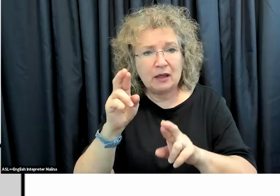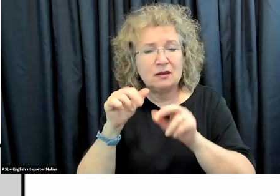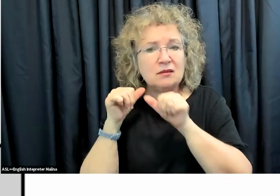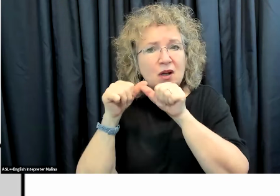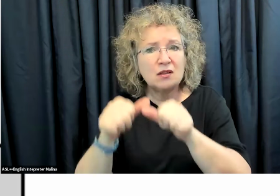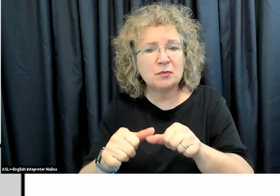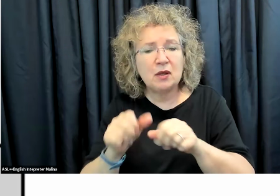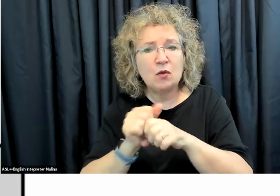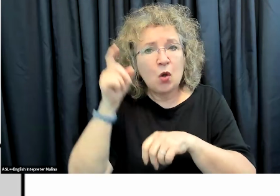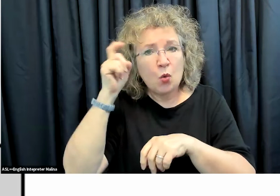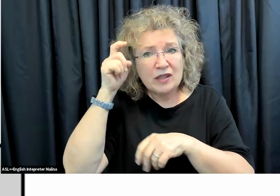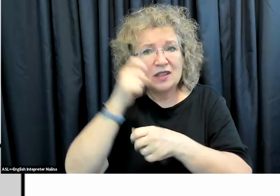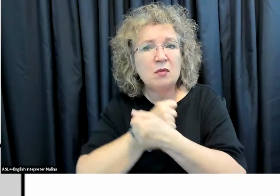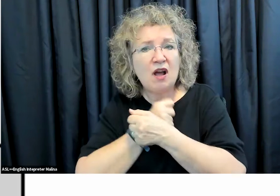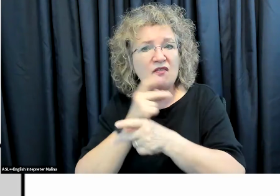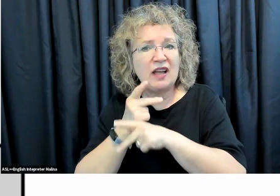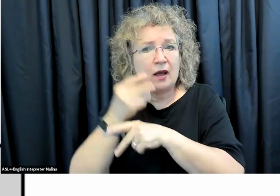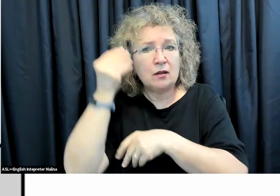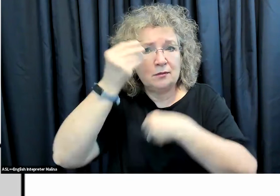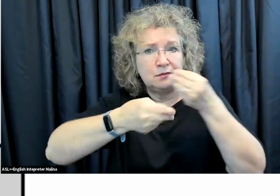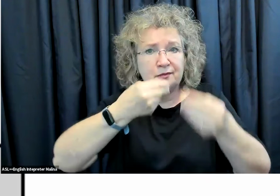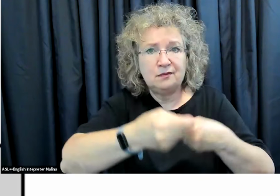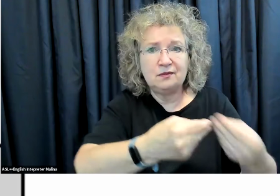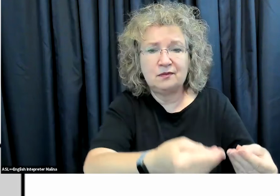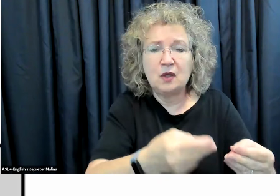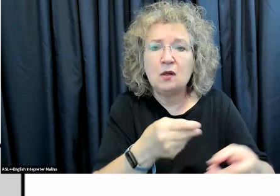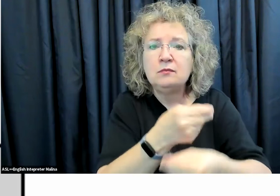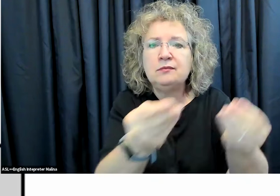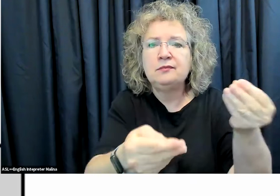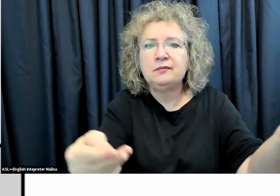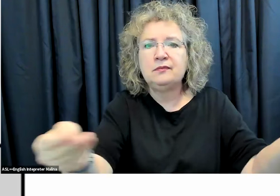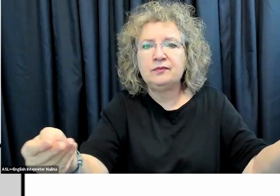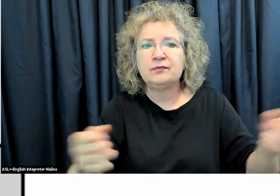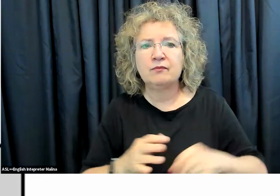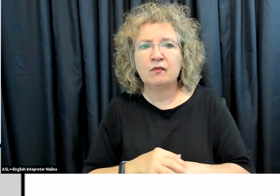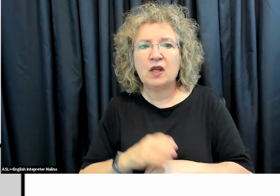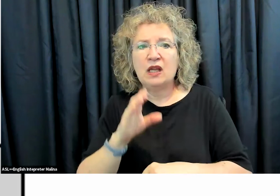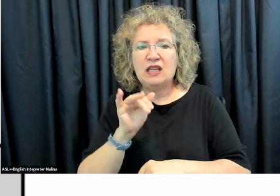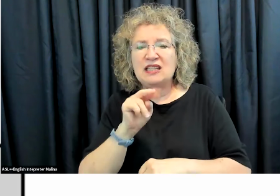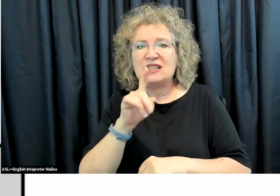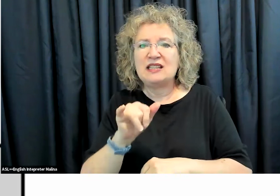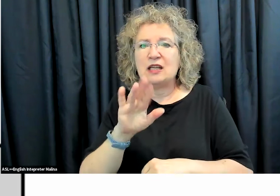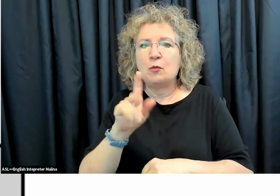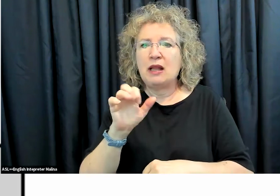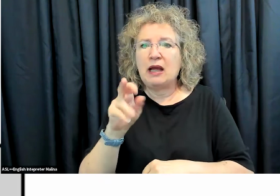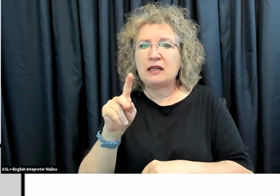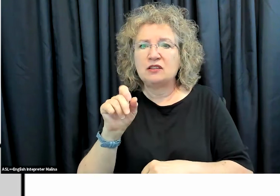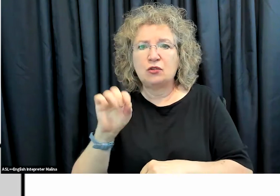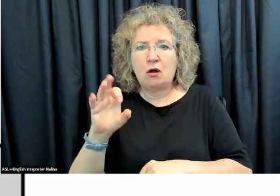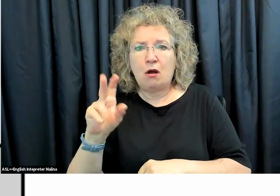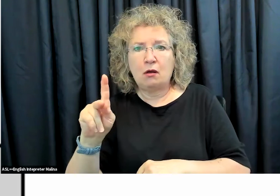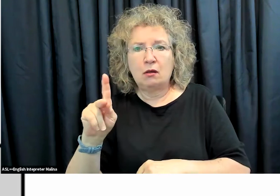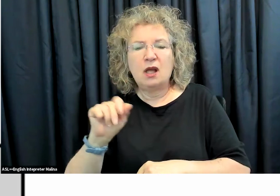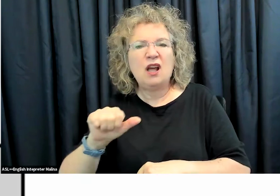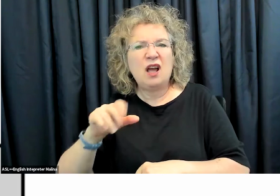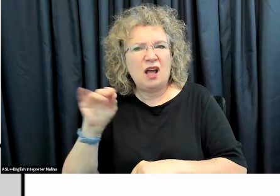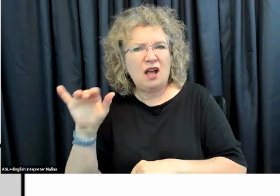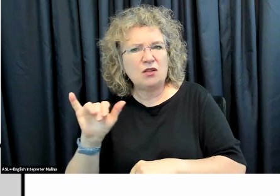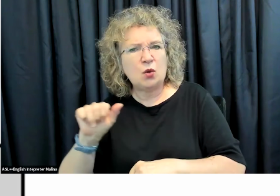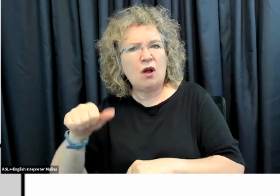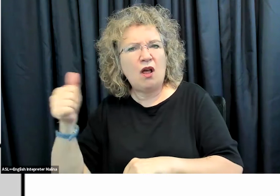future. Cindy Blackstock and other Indigenous scholars have suggested a shift in how we